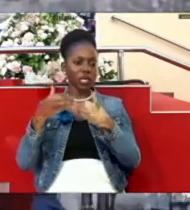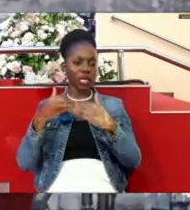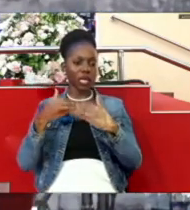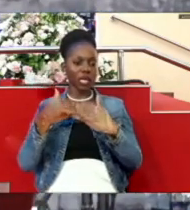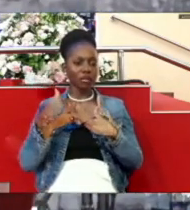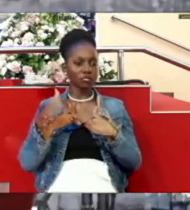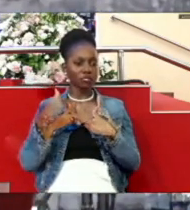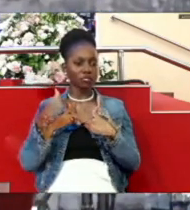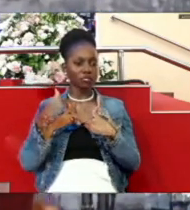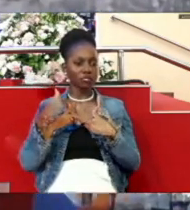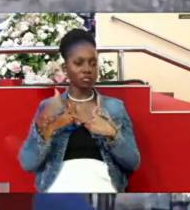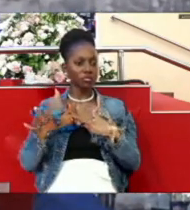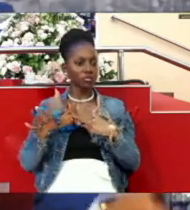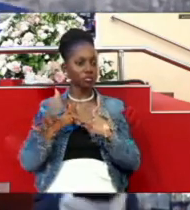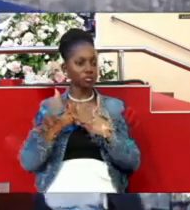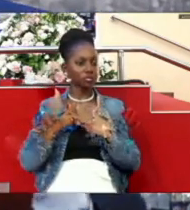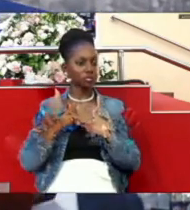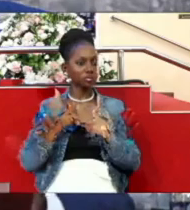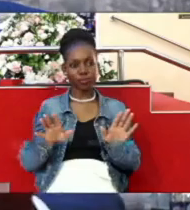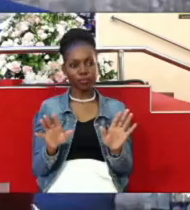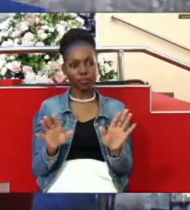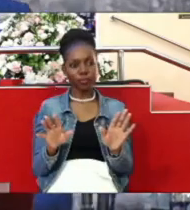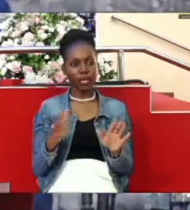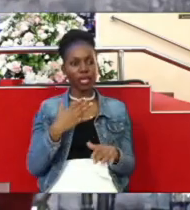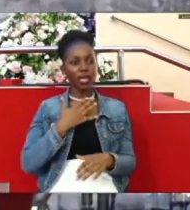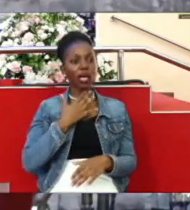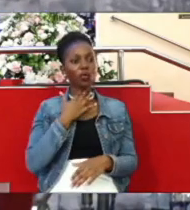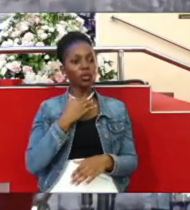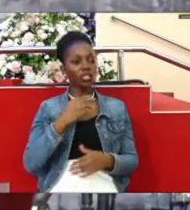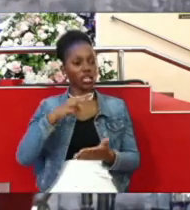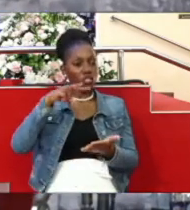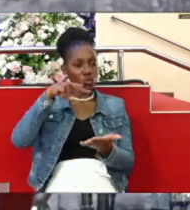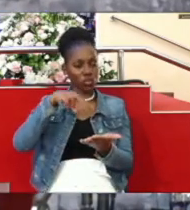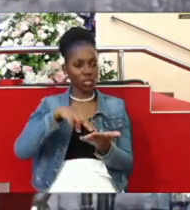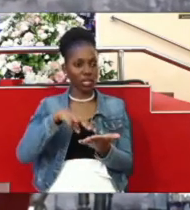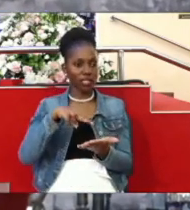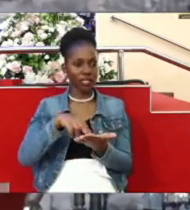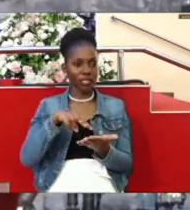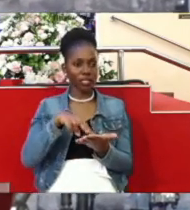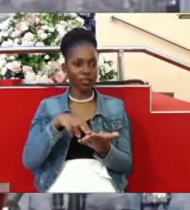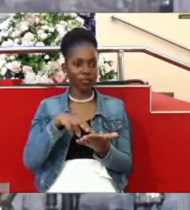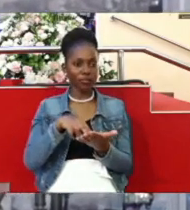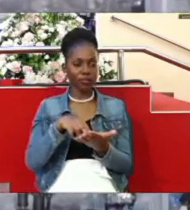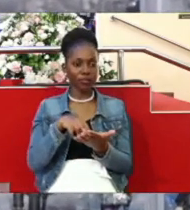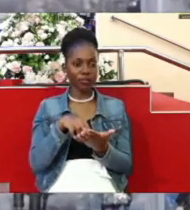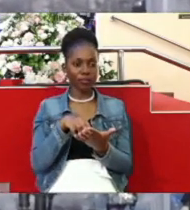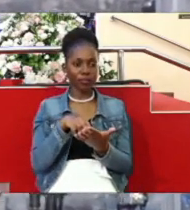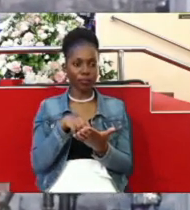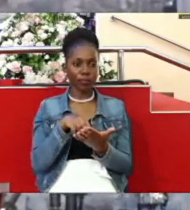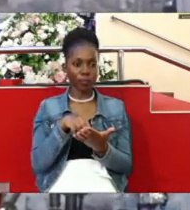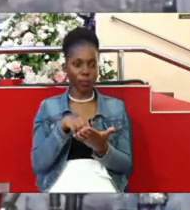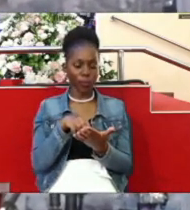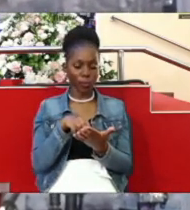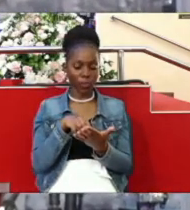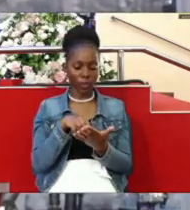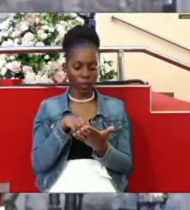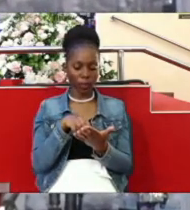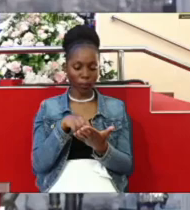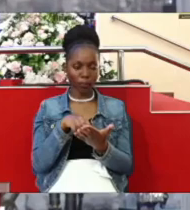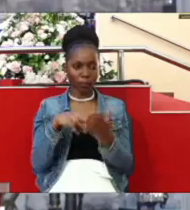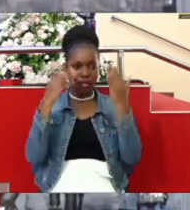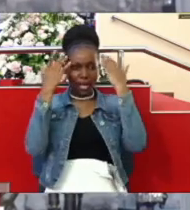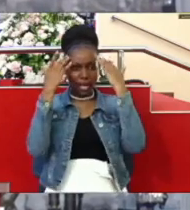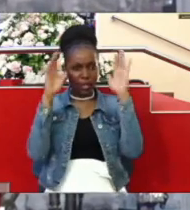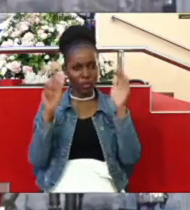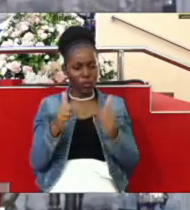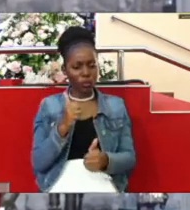this morning. Can we rise up to our feet as we end this service? I don't know in which well you are at. Sijui